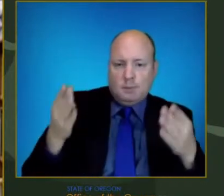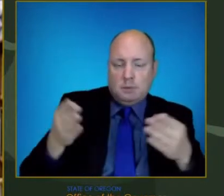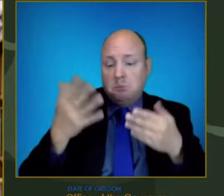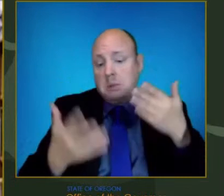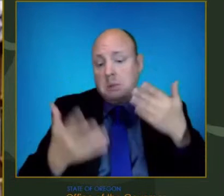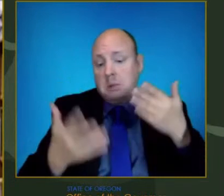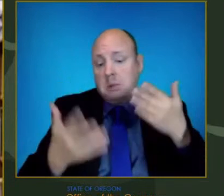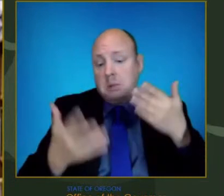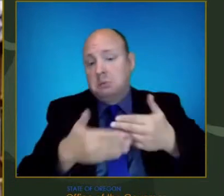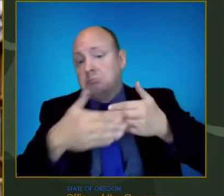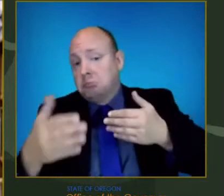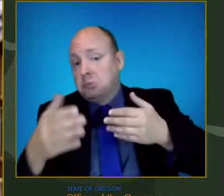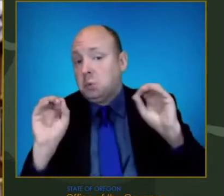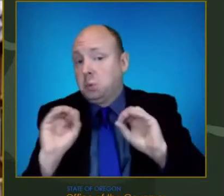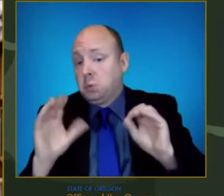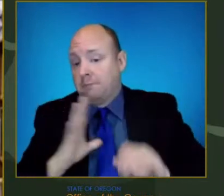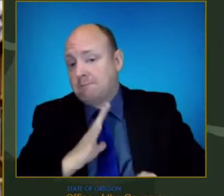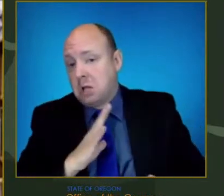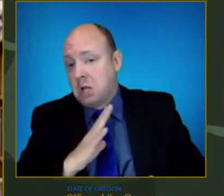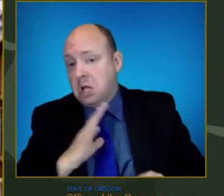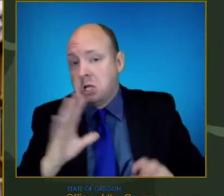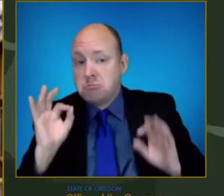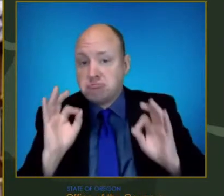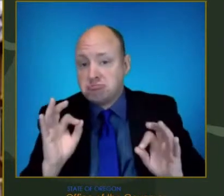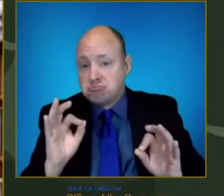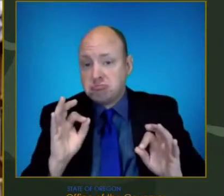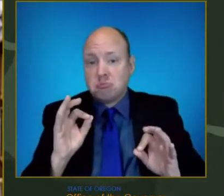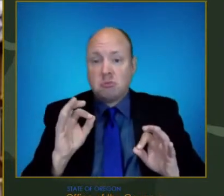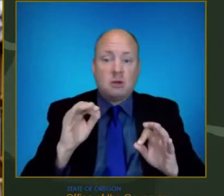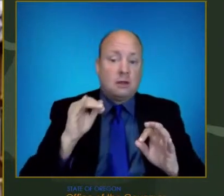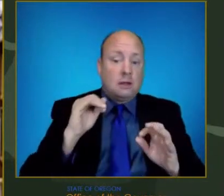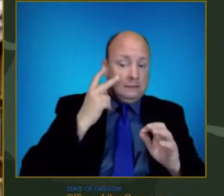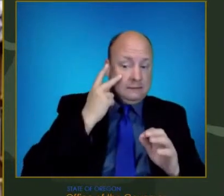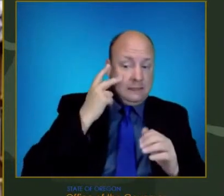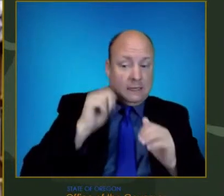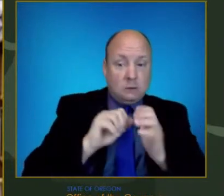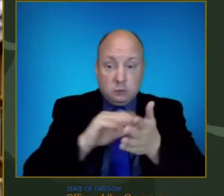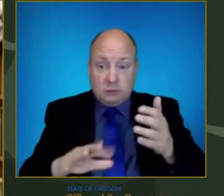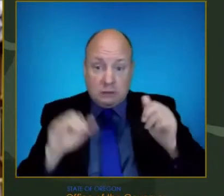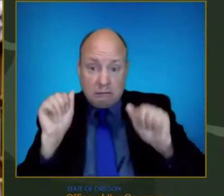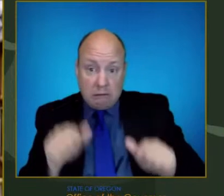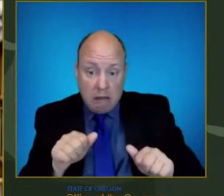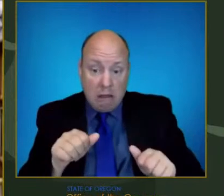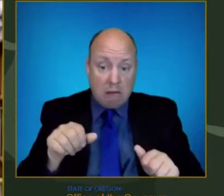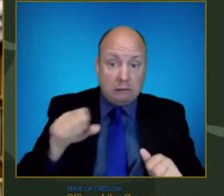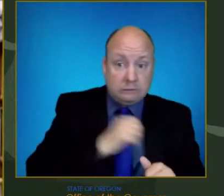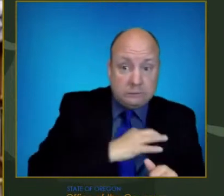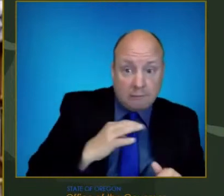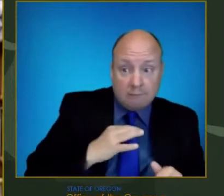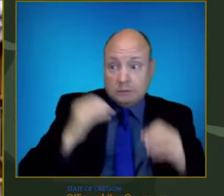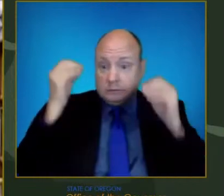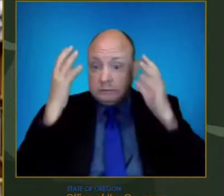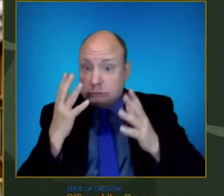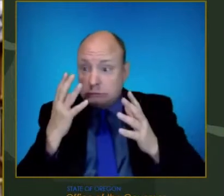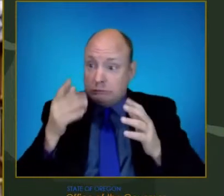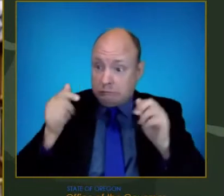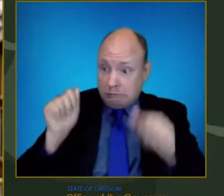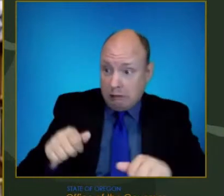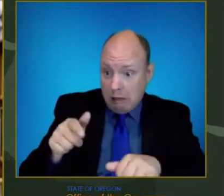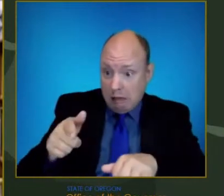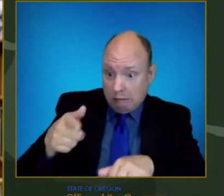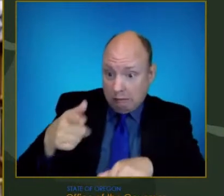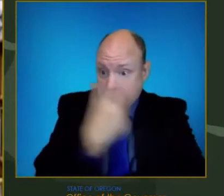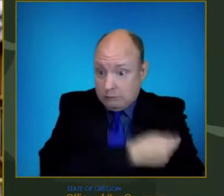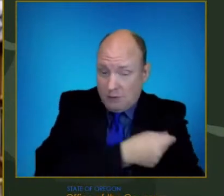every student who's eligible and staff member who's eligible gets vaccinated. That eliminates quarantines for the to